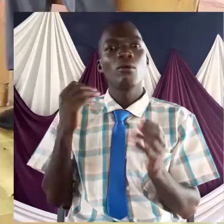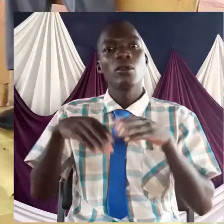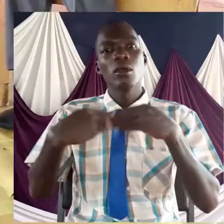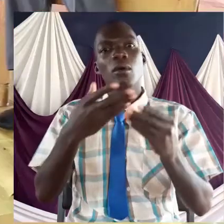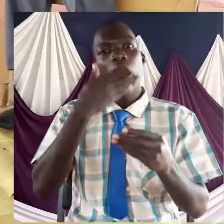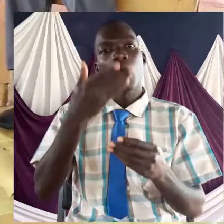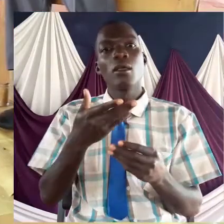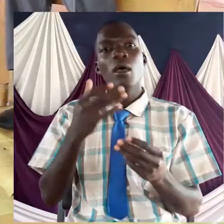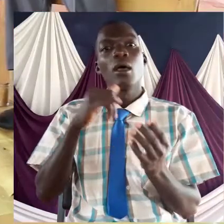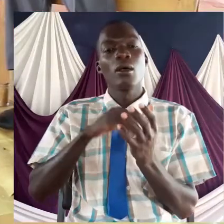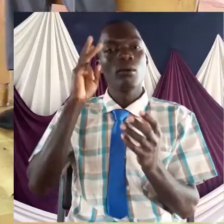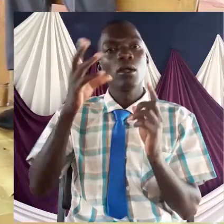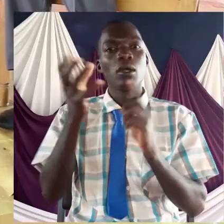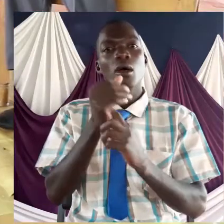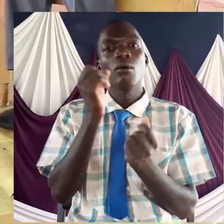answer mm-hmm. that it will take